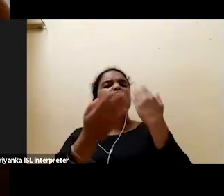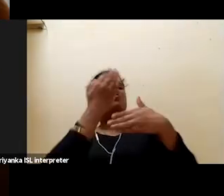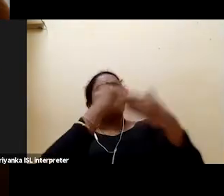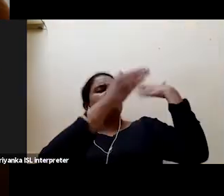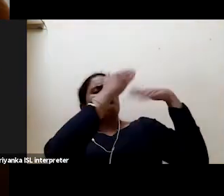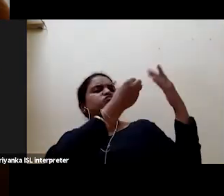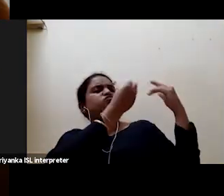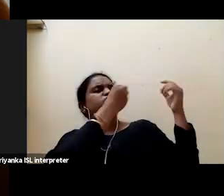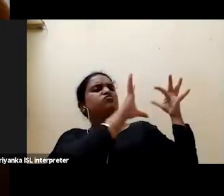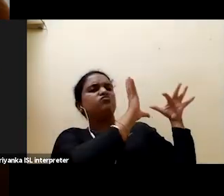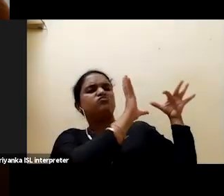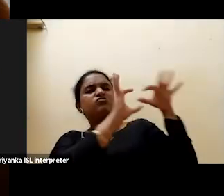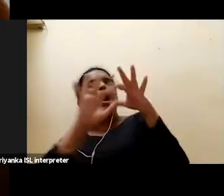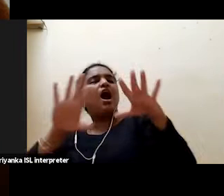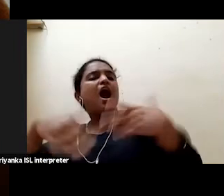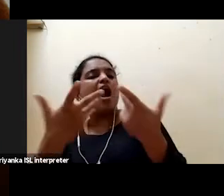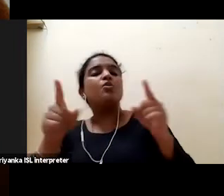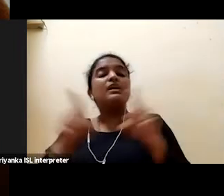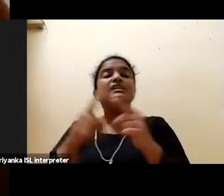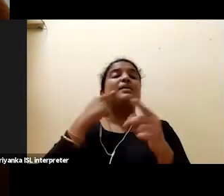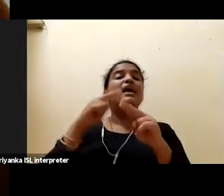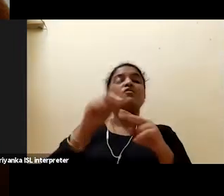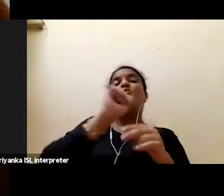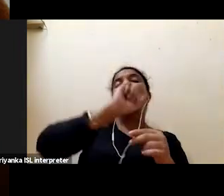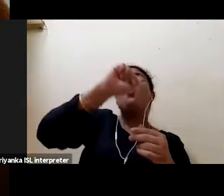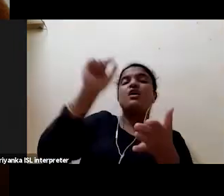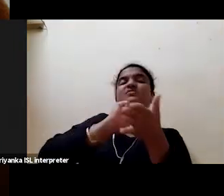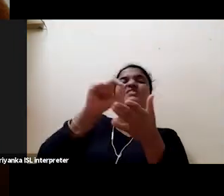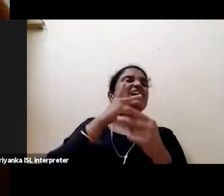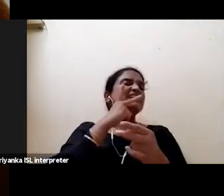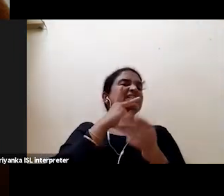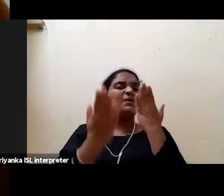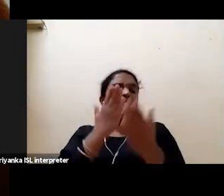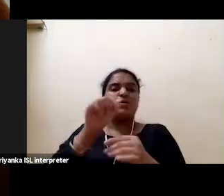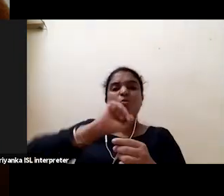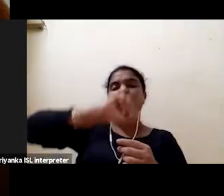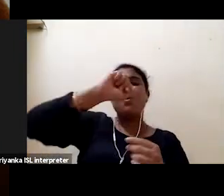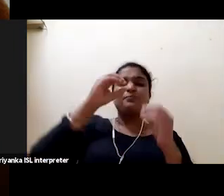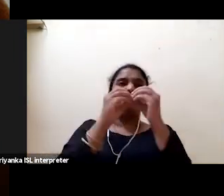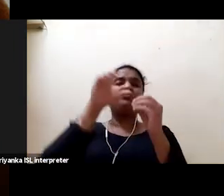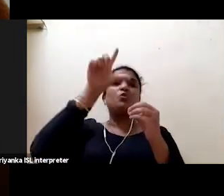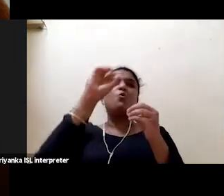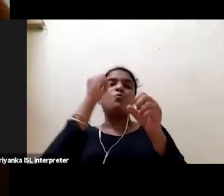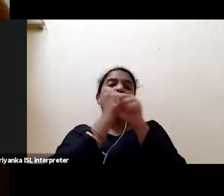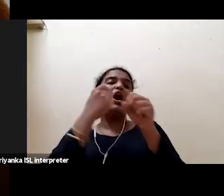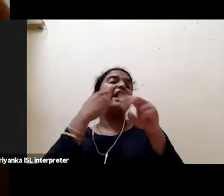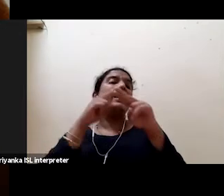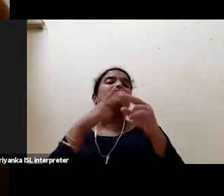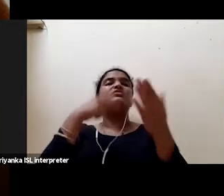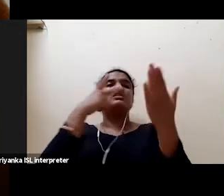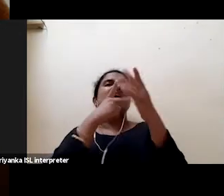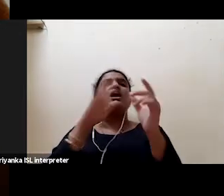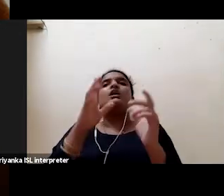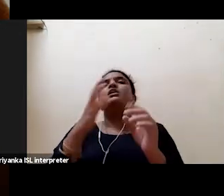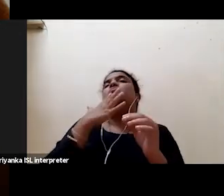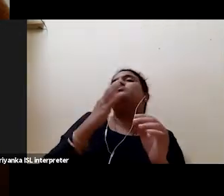kind of food, right? So mostly when you read blogs, you will find like very cliched words like yum,